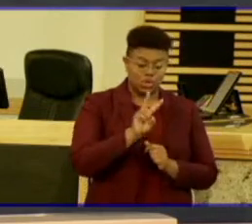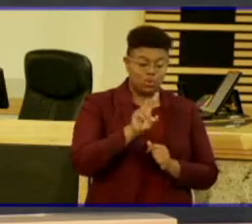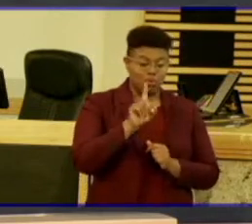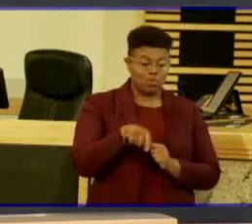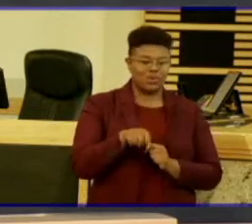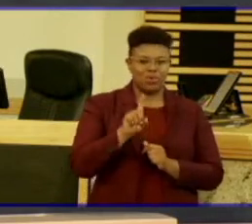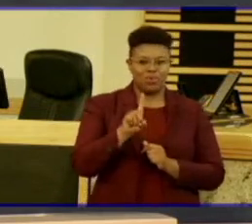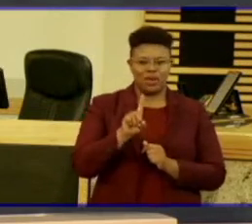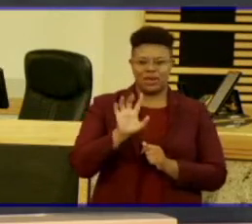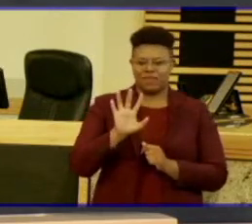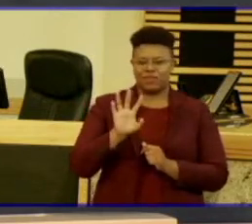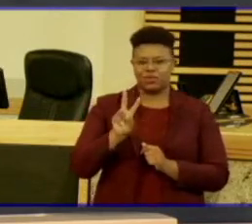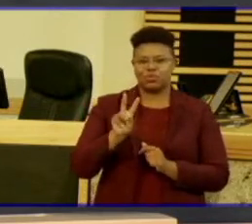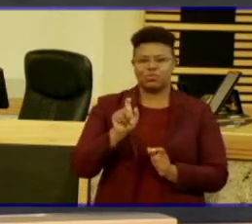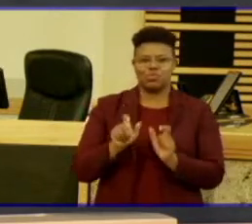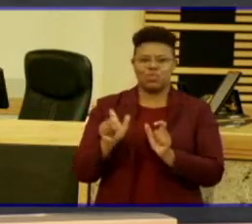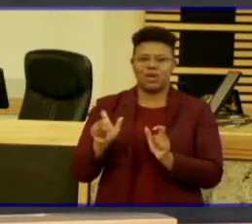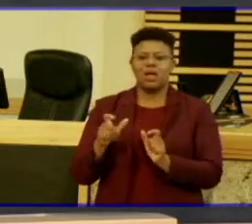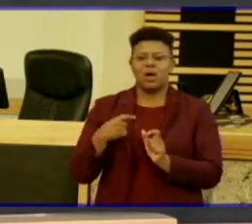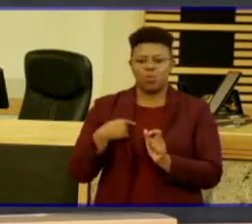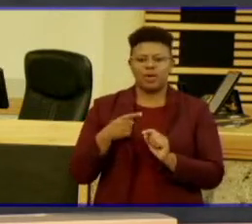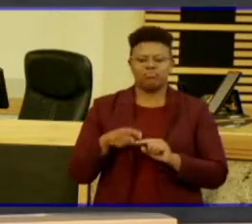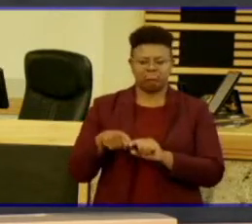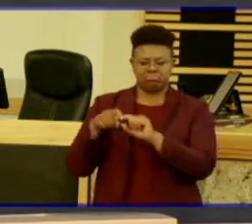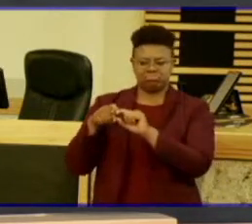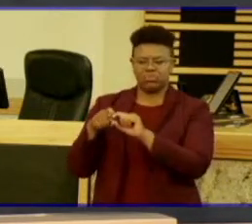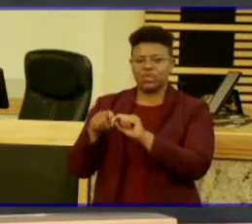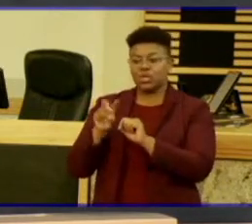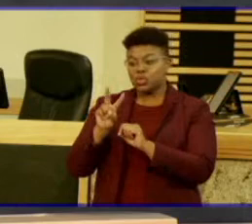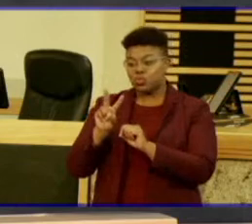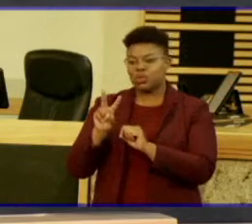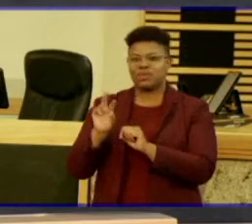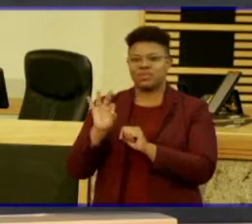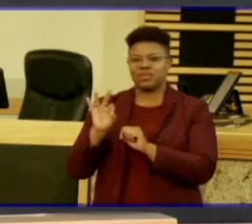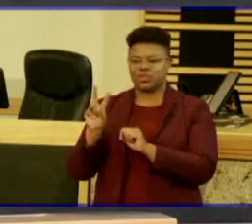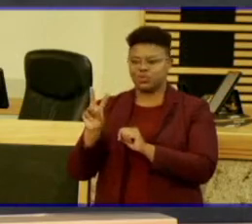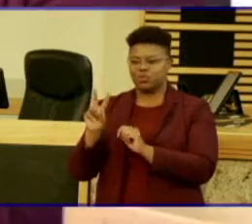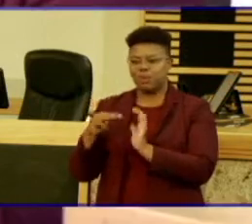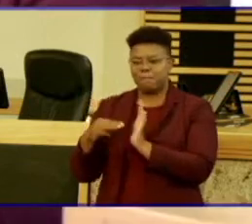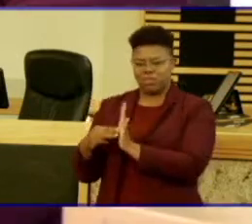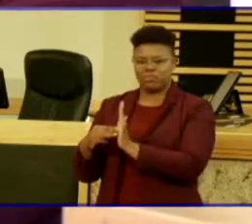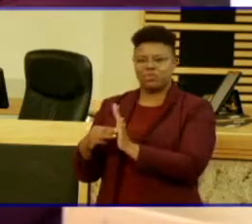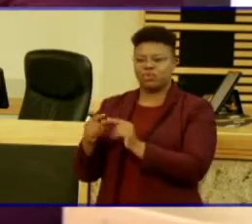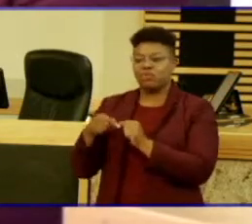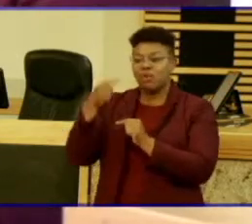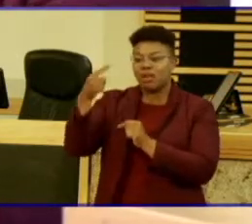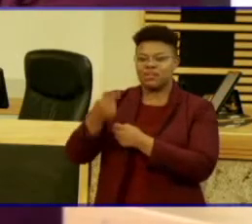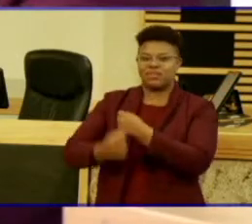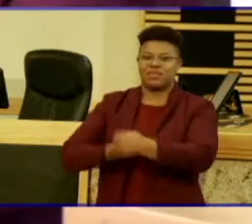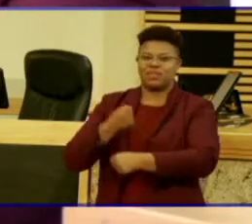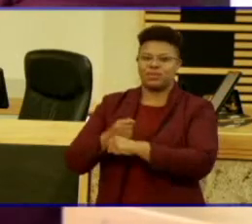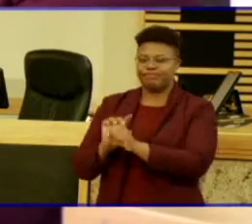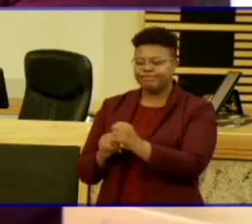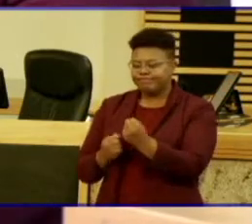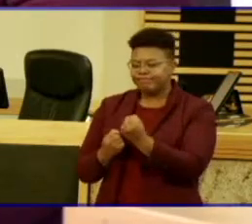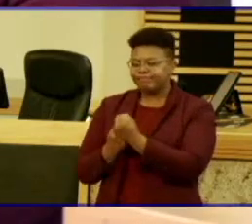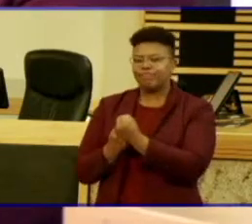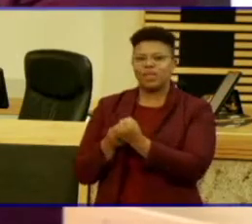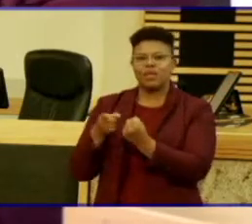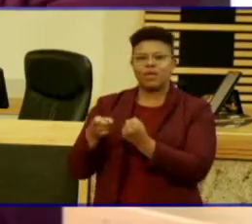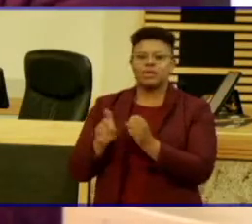workers. We have set aside 332 million for the next financial year towards support for the development